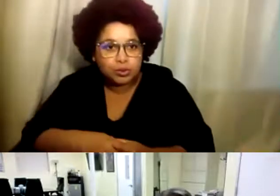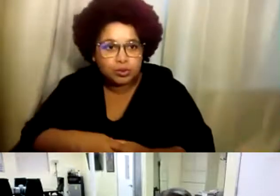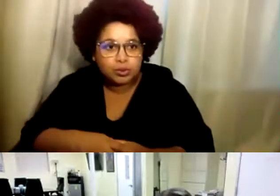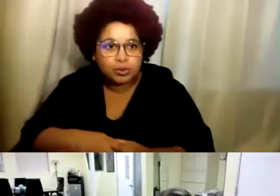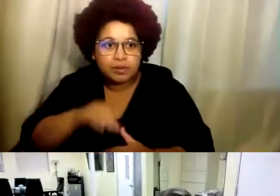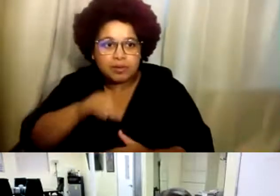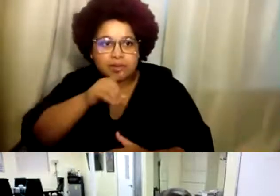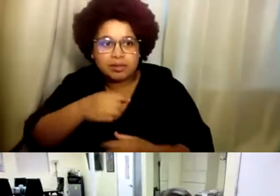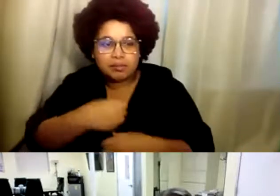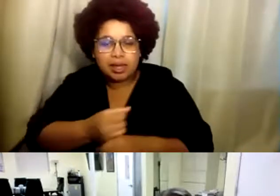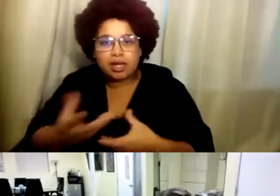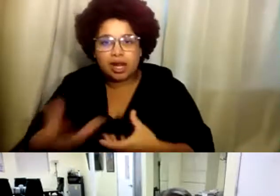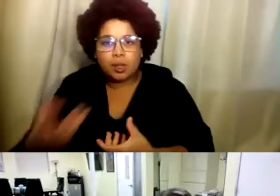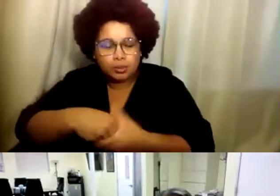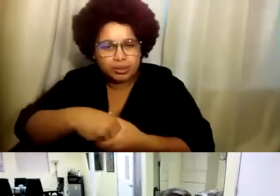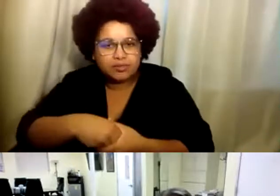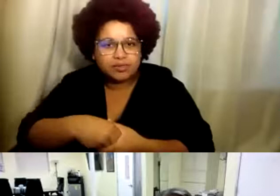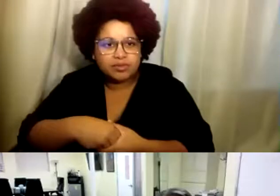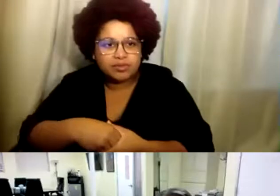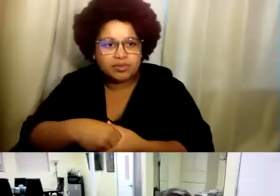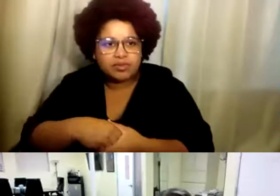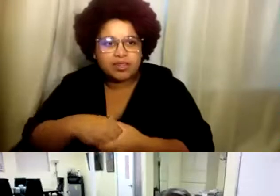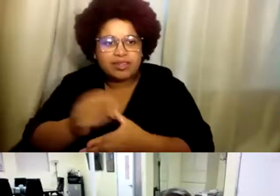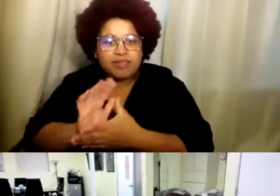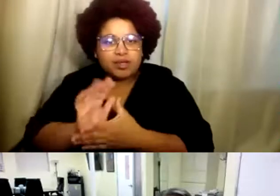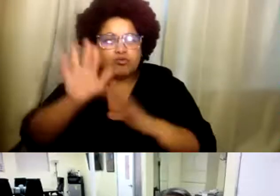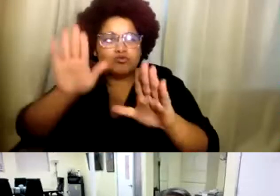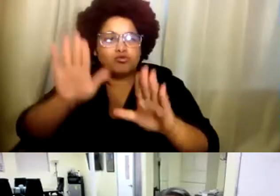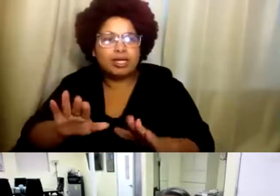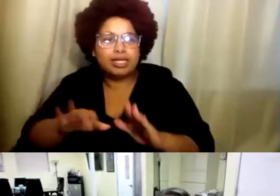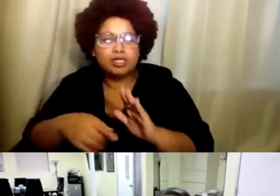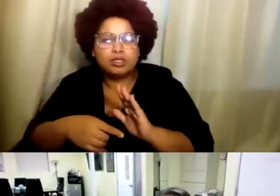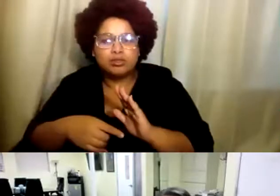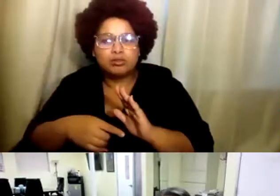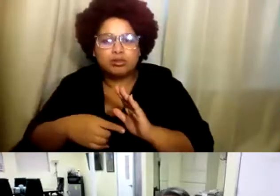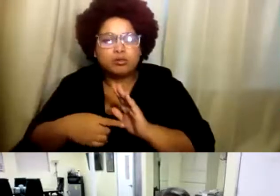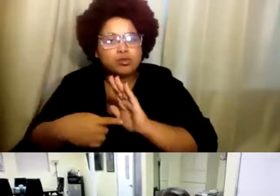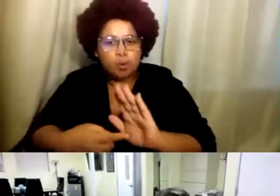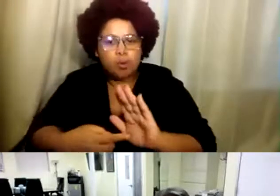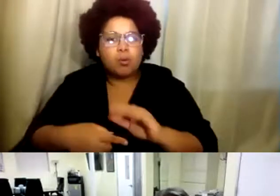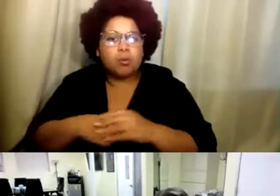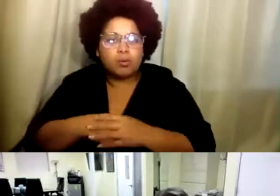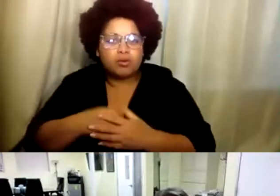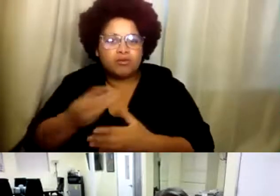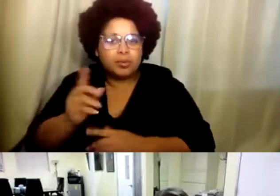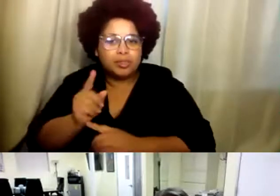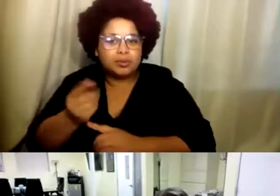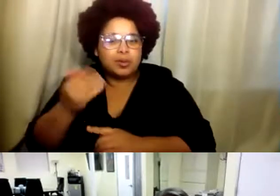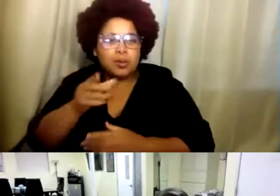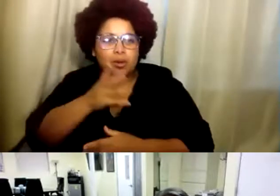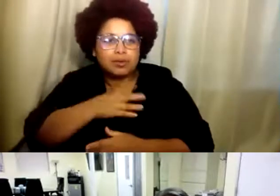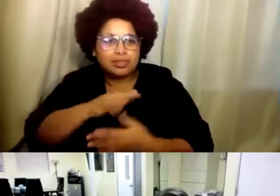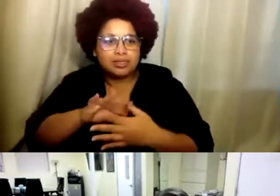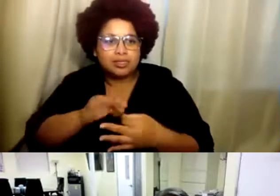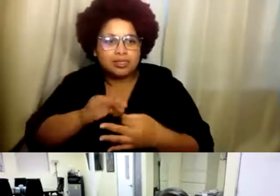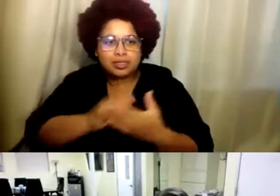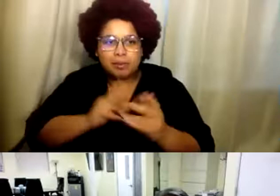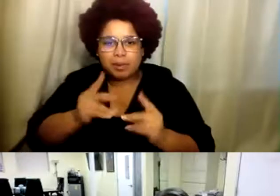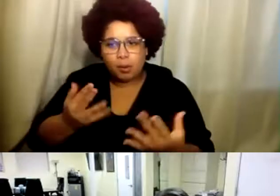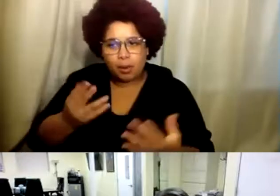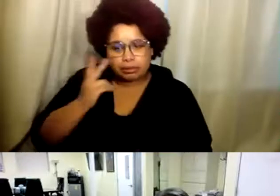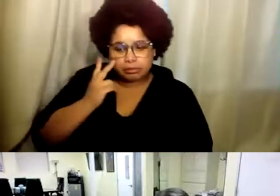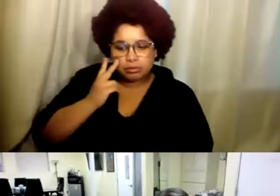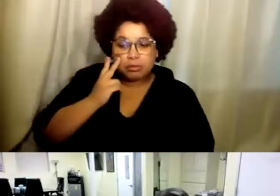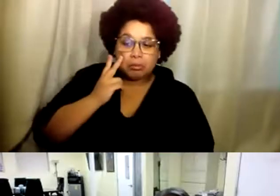it inclusive. I think the video was great that that was shown a few minutes ago, where the woman said some people are just waiting to